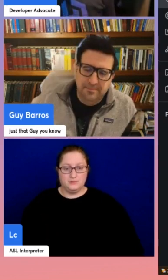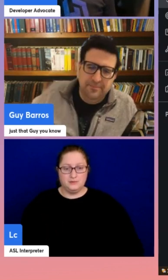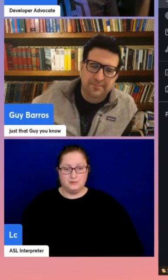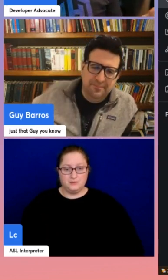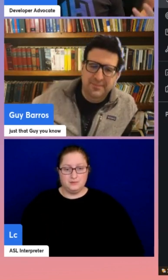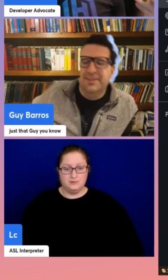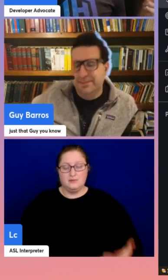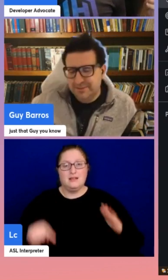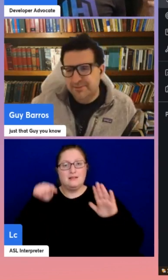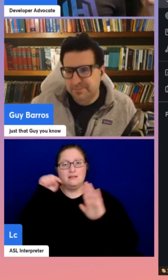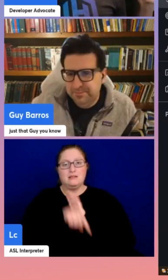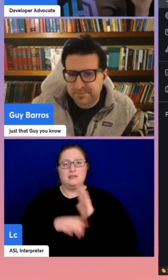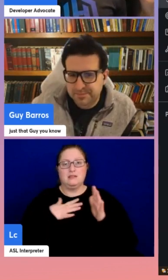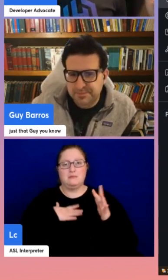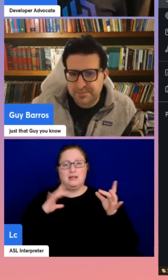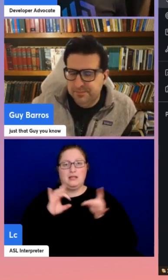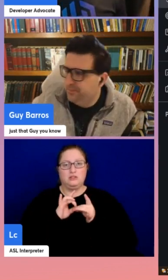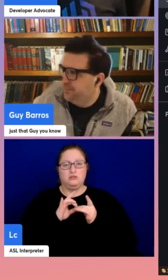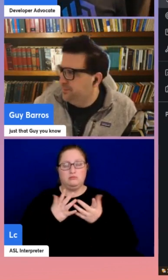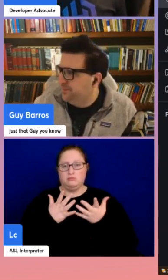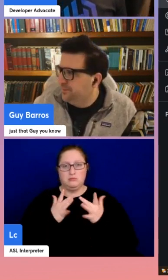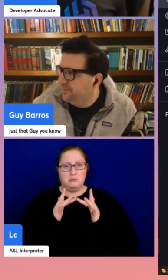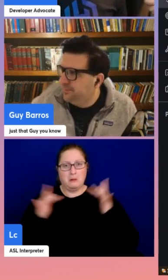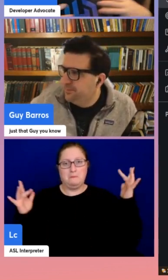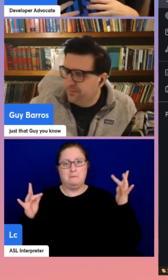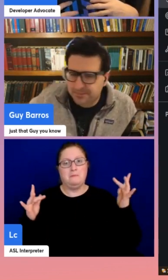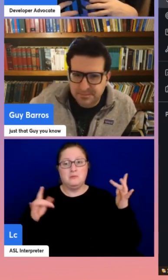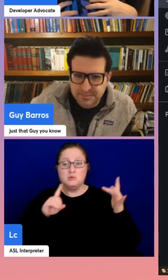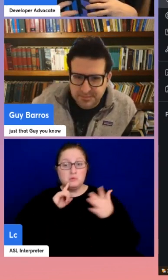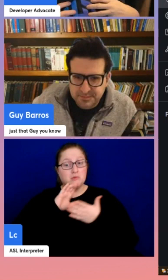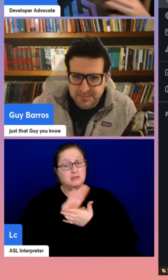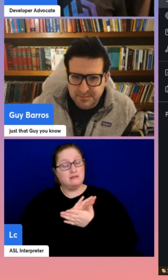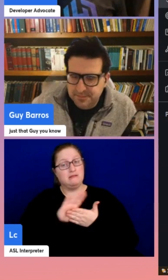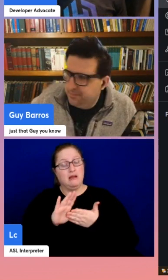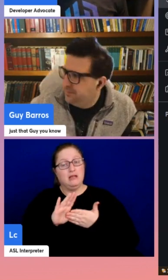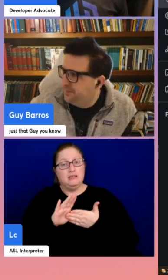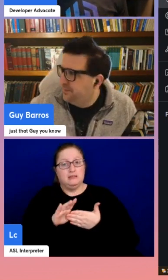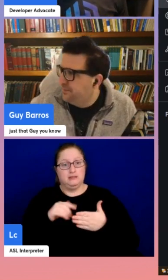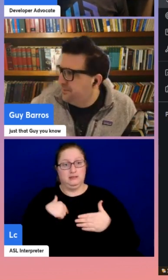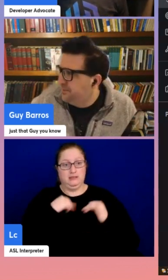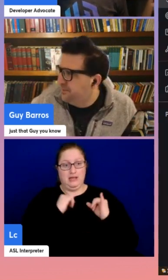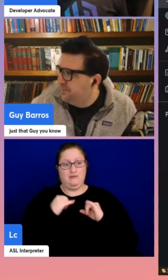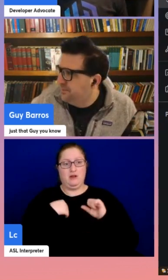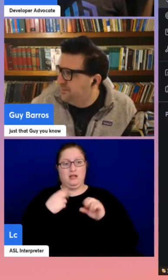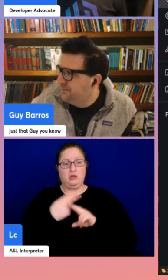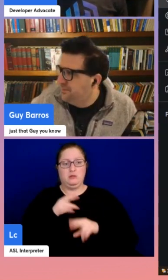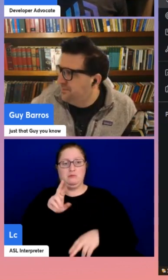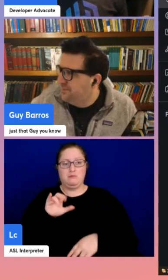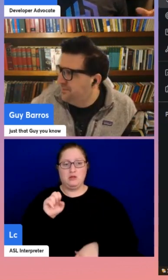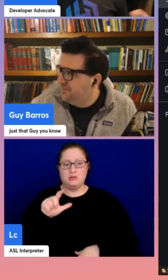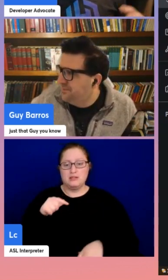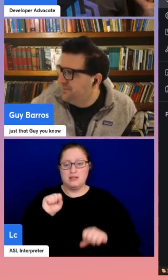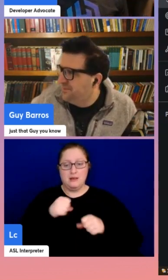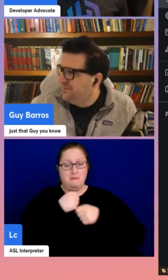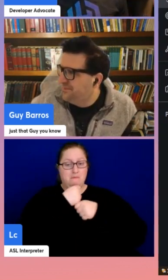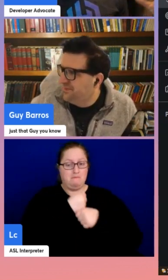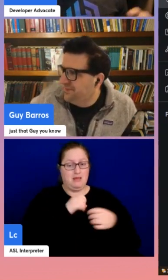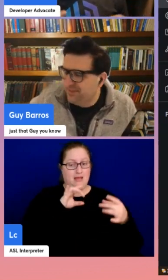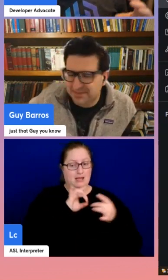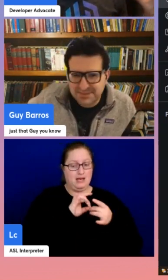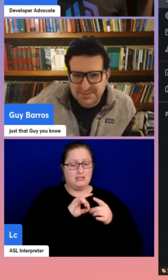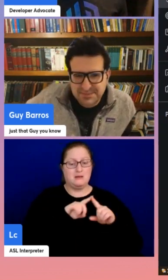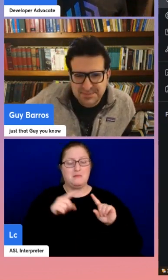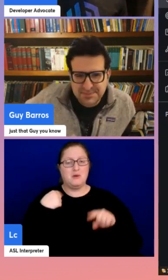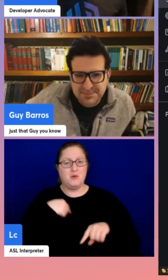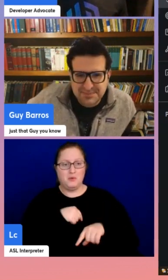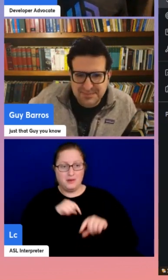It's killed my connection. So that's a really nice feature that as an individual, I can use my boundary CLI to create a connection, but we can